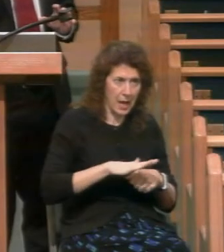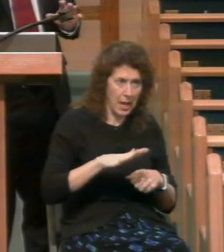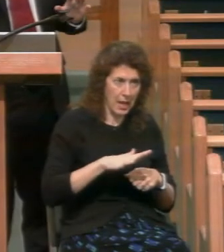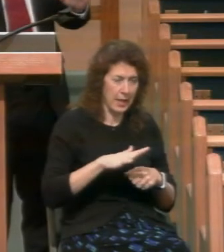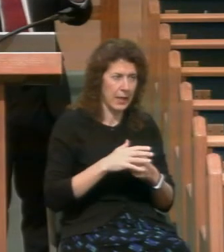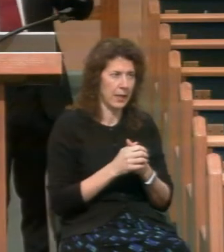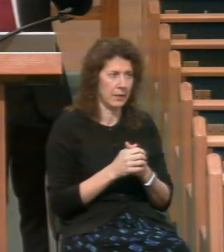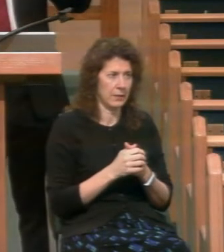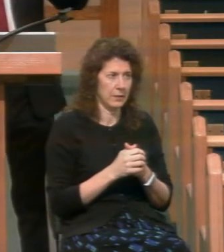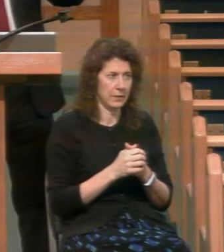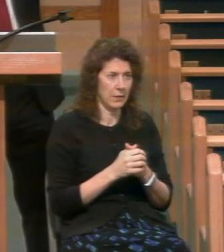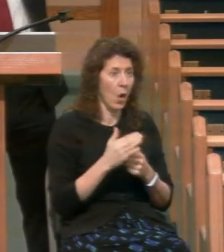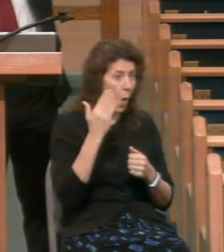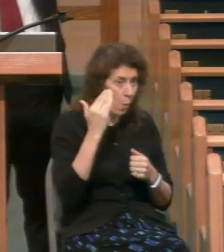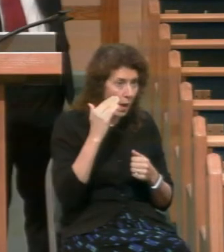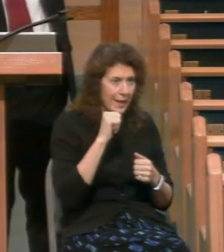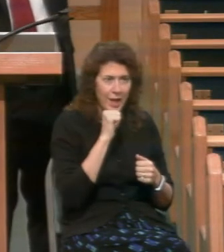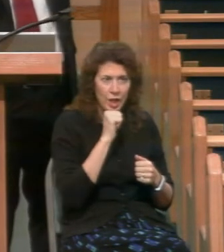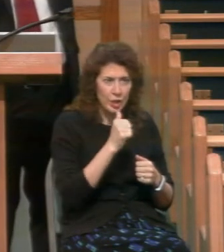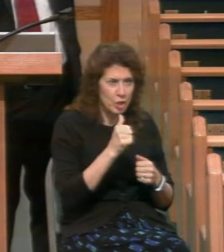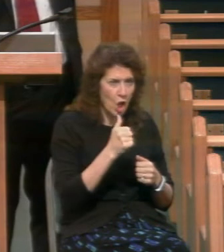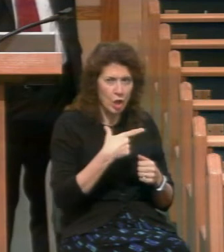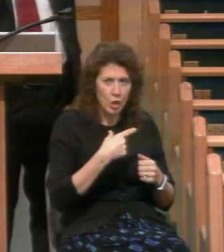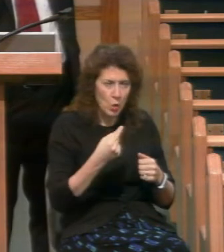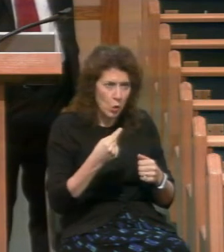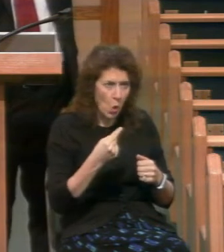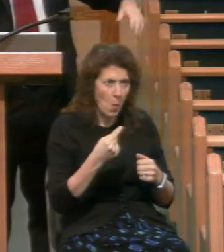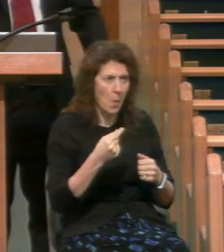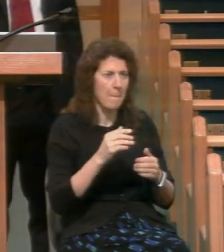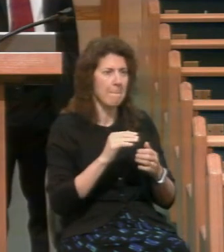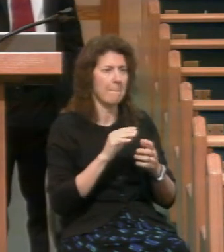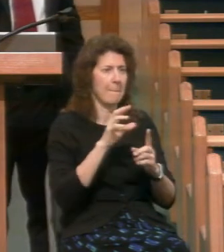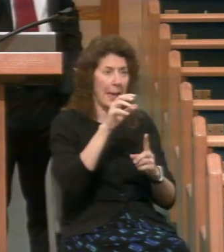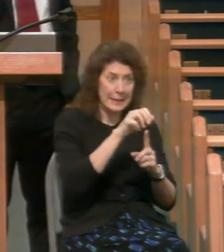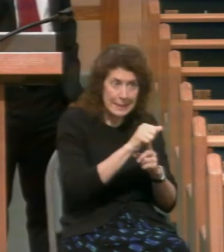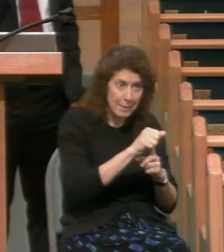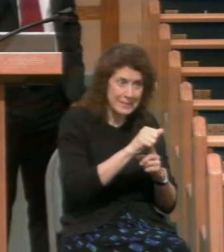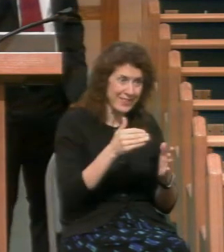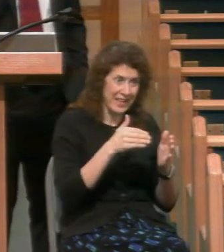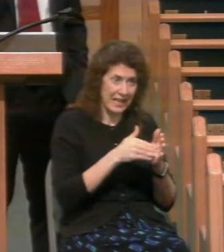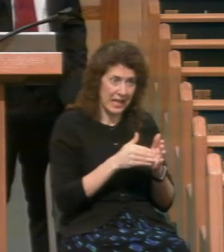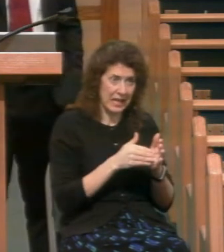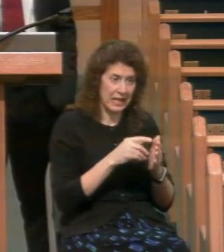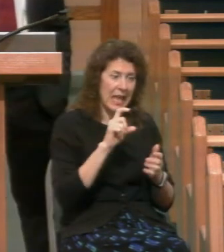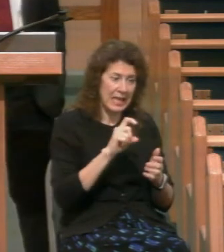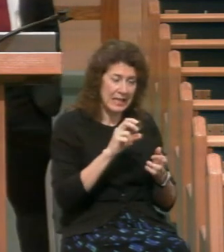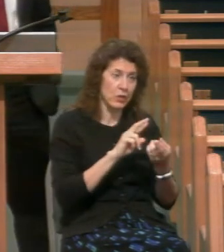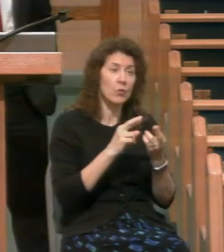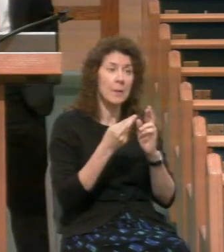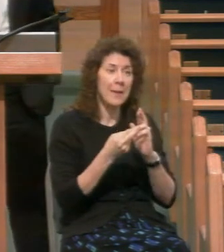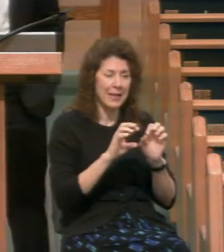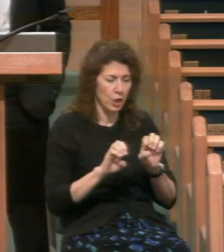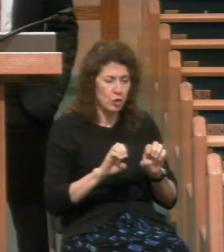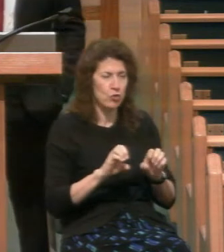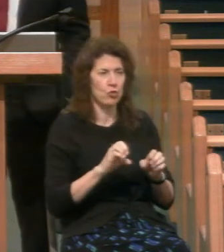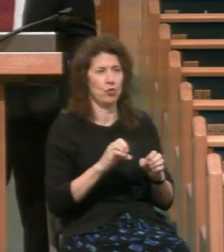So they don't go back into captivity. So we don't go back? They need to repent? Exactly. And we'll